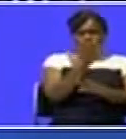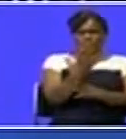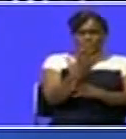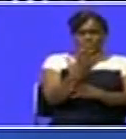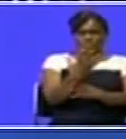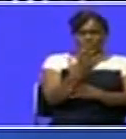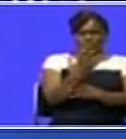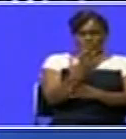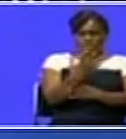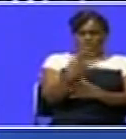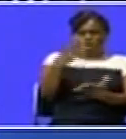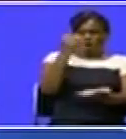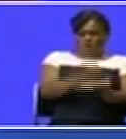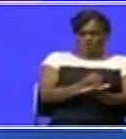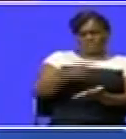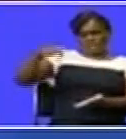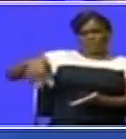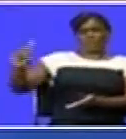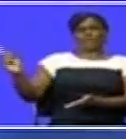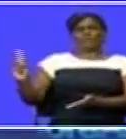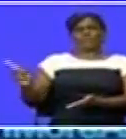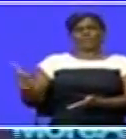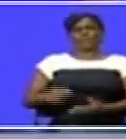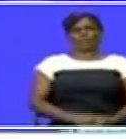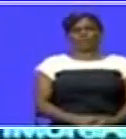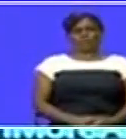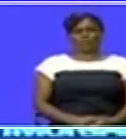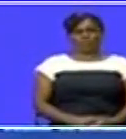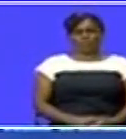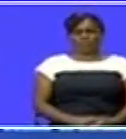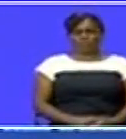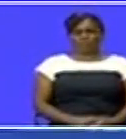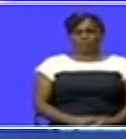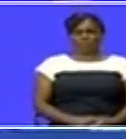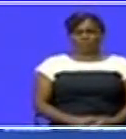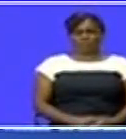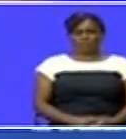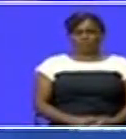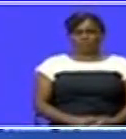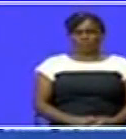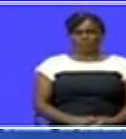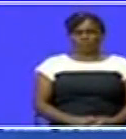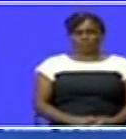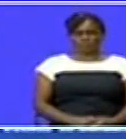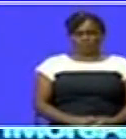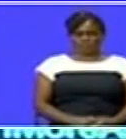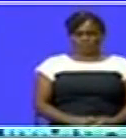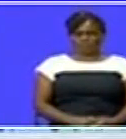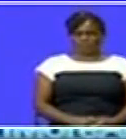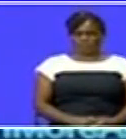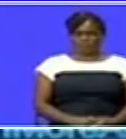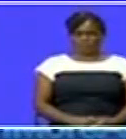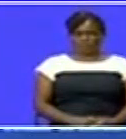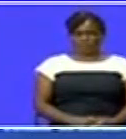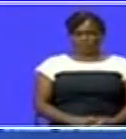Wildlife Foundation headquarters in Nairobi. The site where they are building the ivory burn pyres,